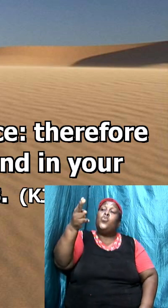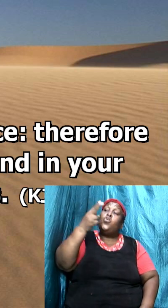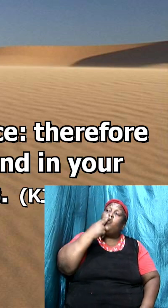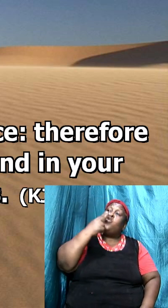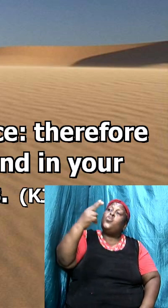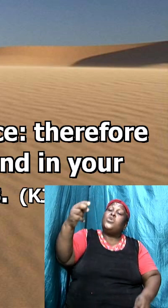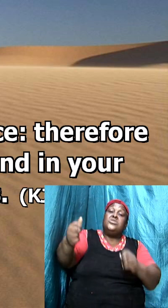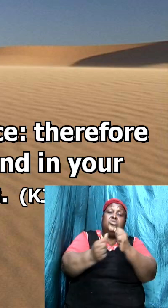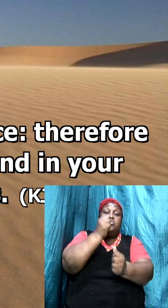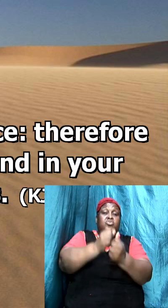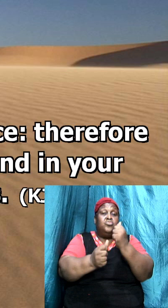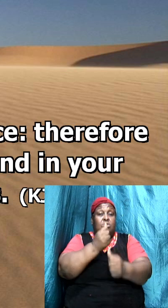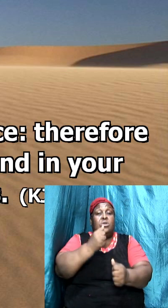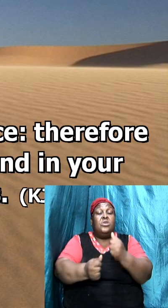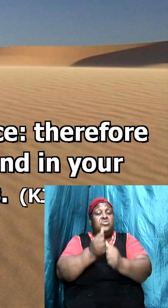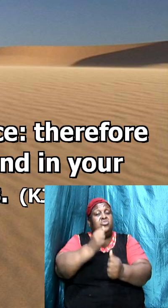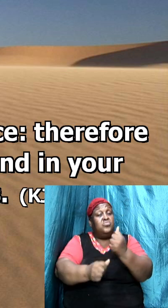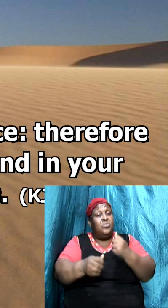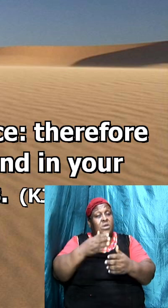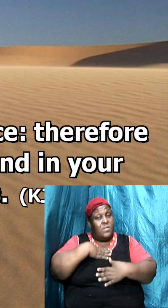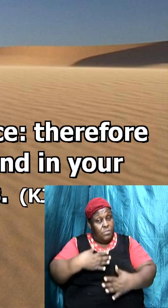body.